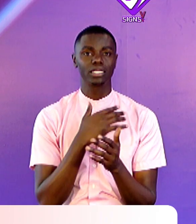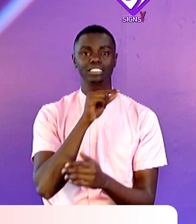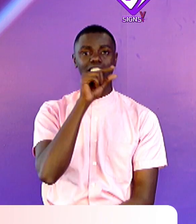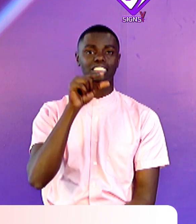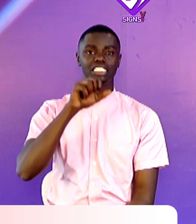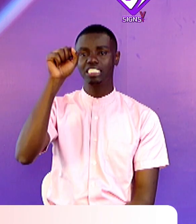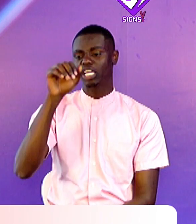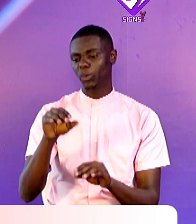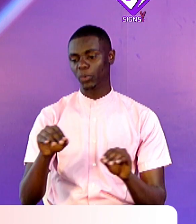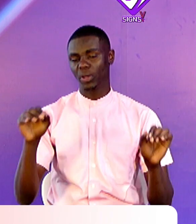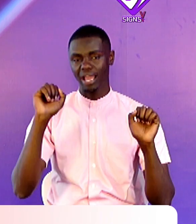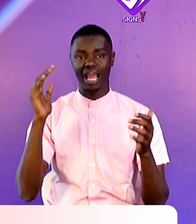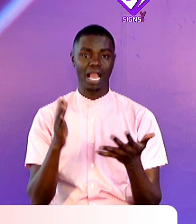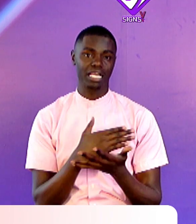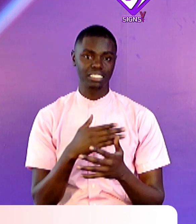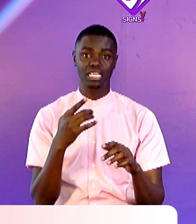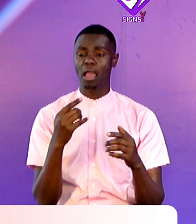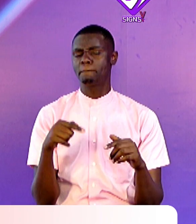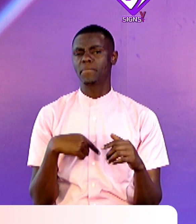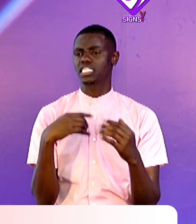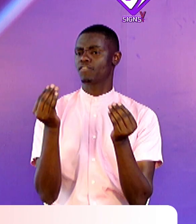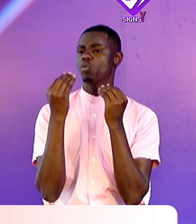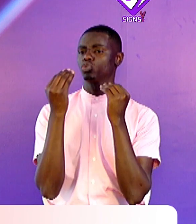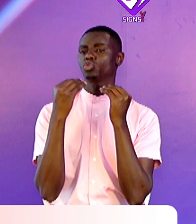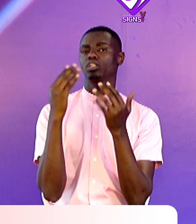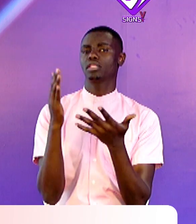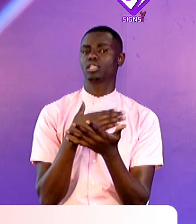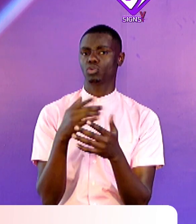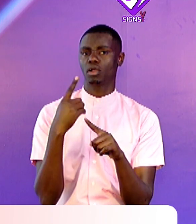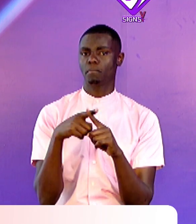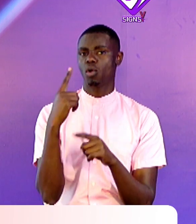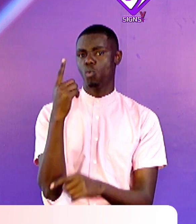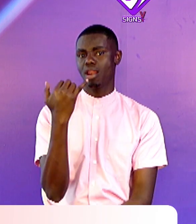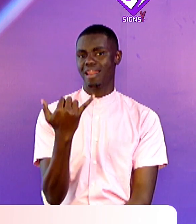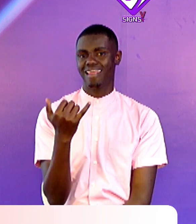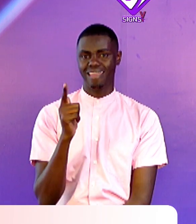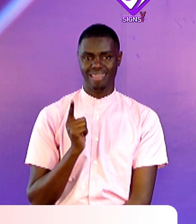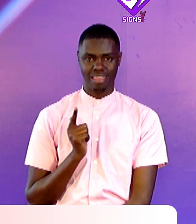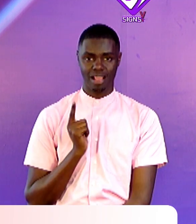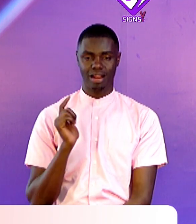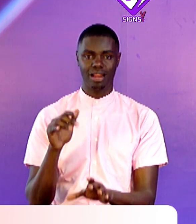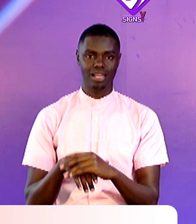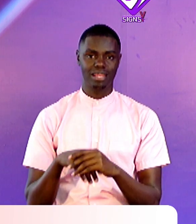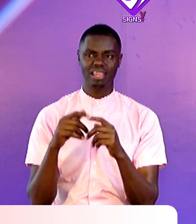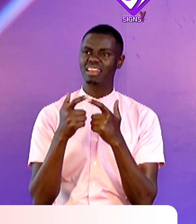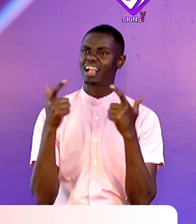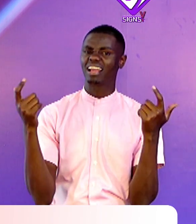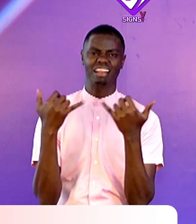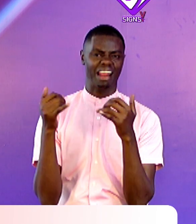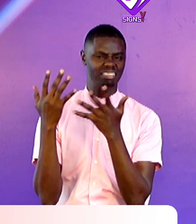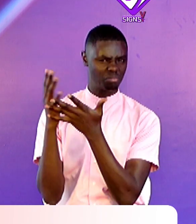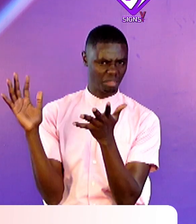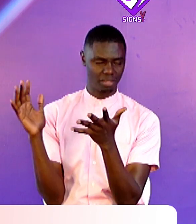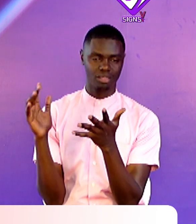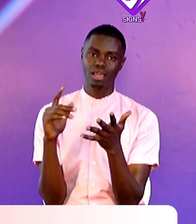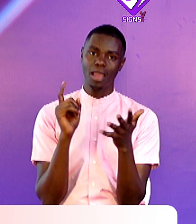well. But I was taught this song by one young lady in grade 9. I should